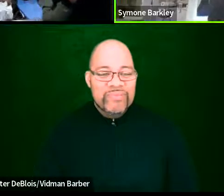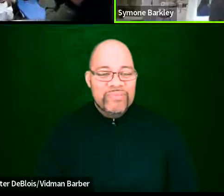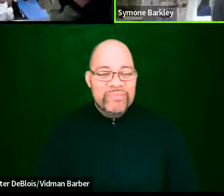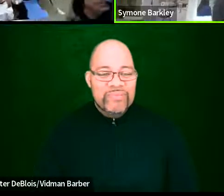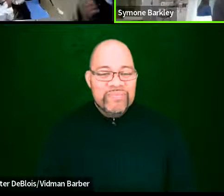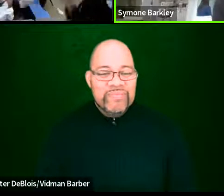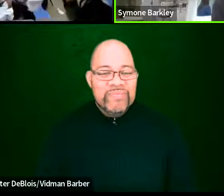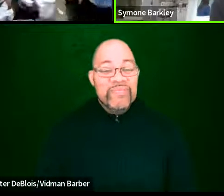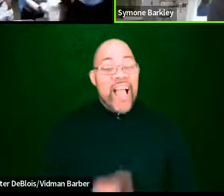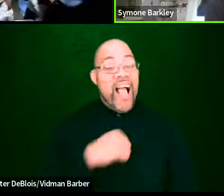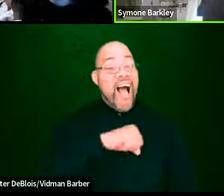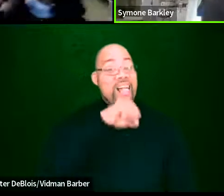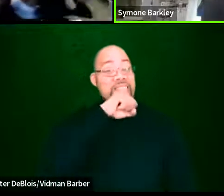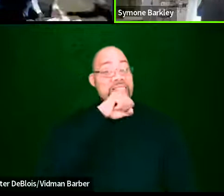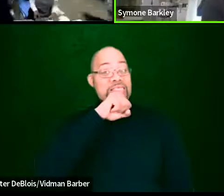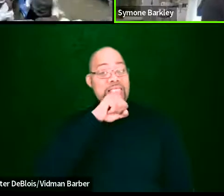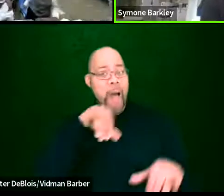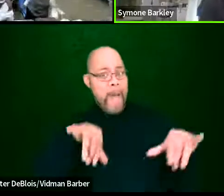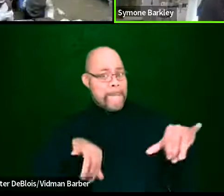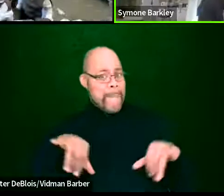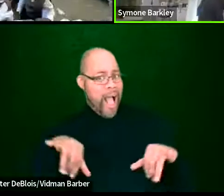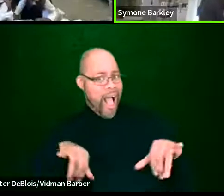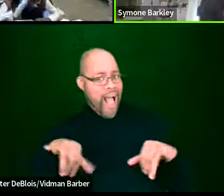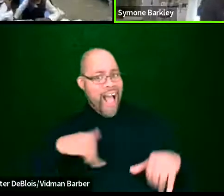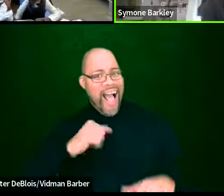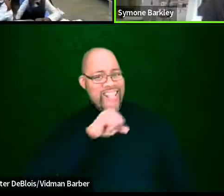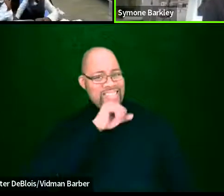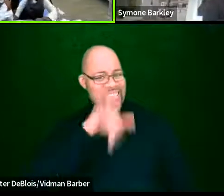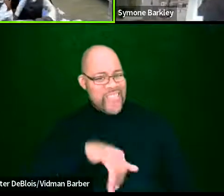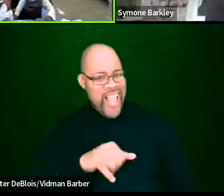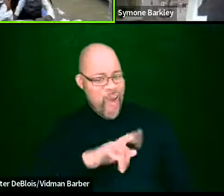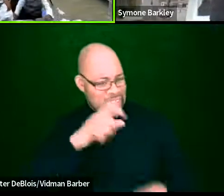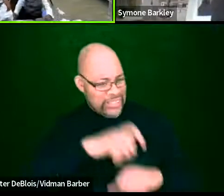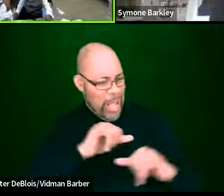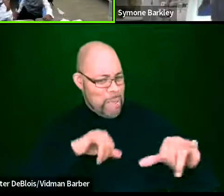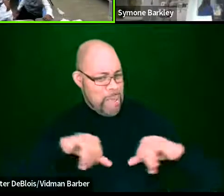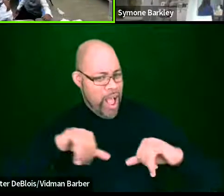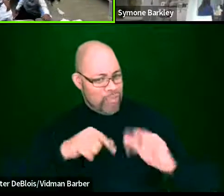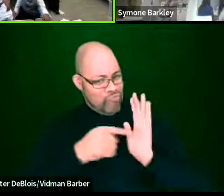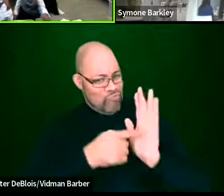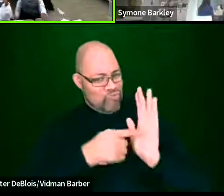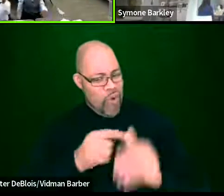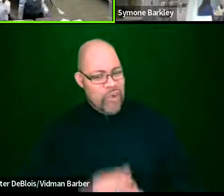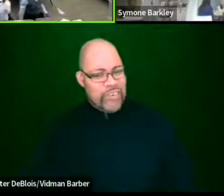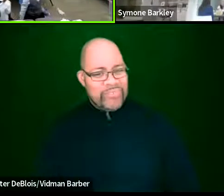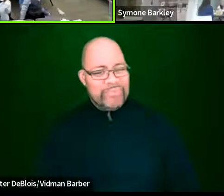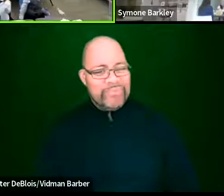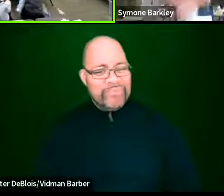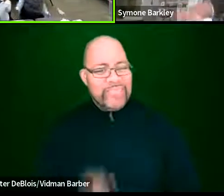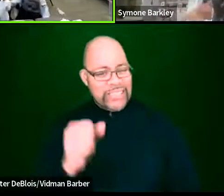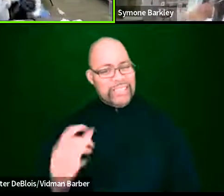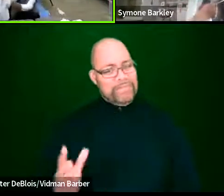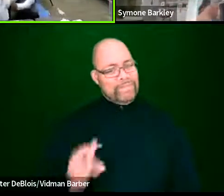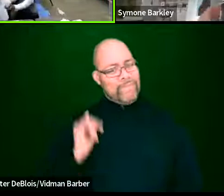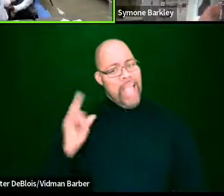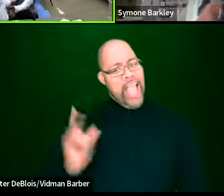yes, I love the modeling. Y'all have to model all the time. Yes, y'all, fashion show.